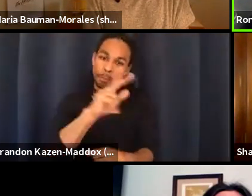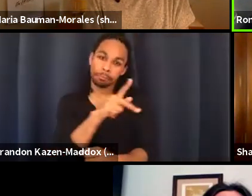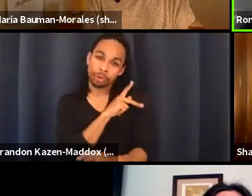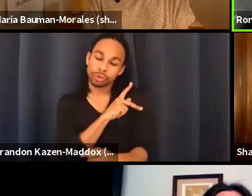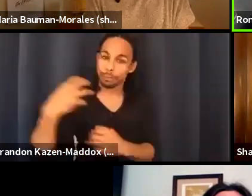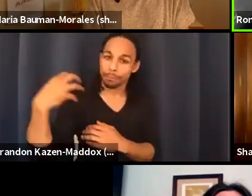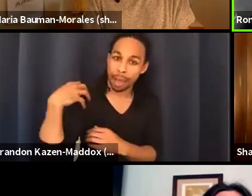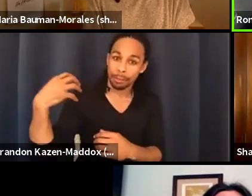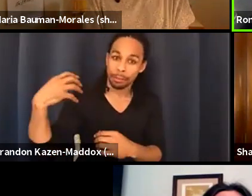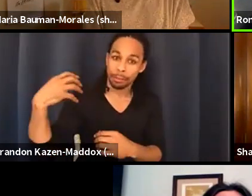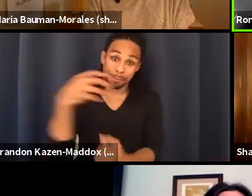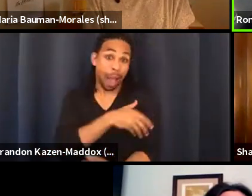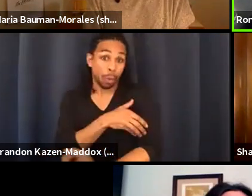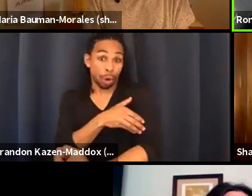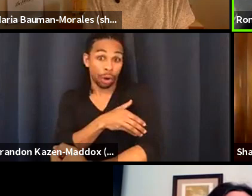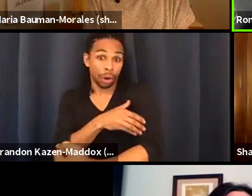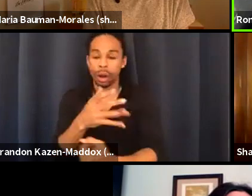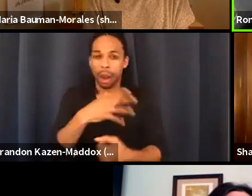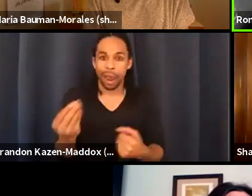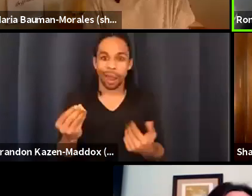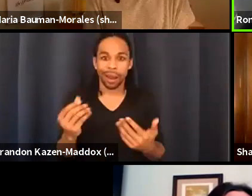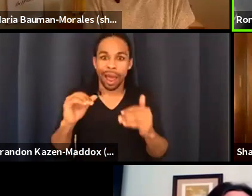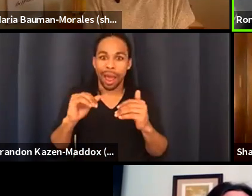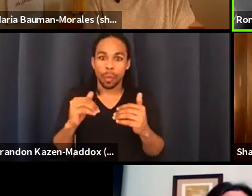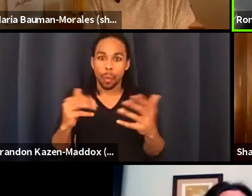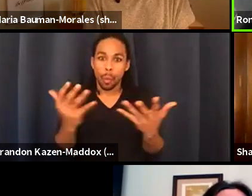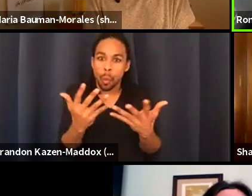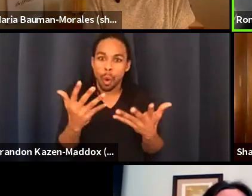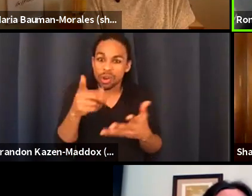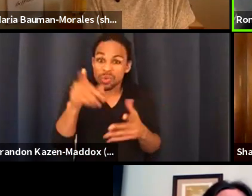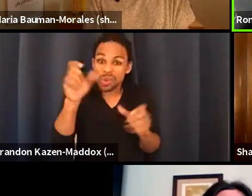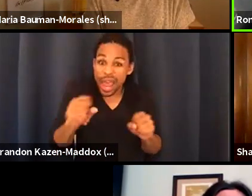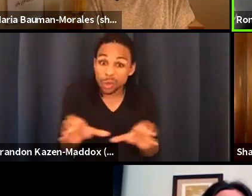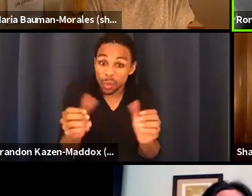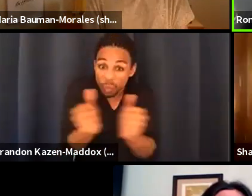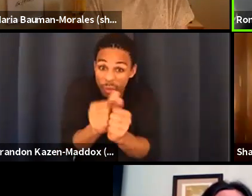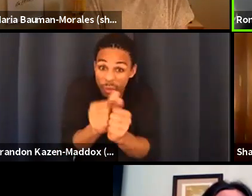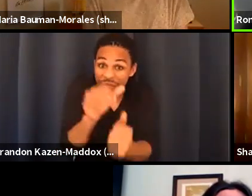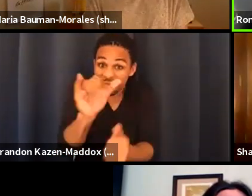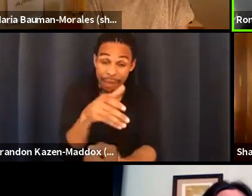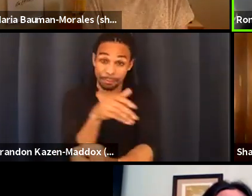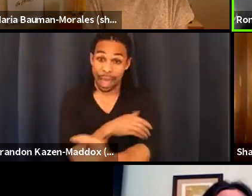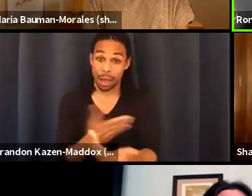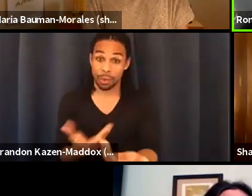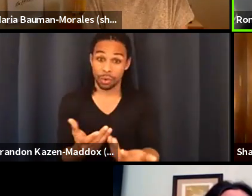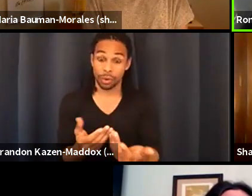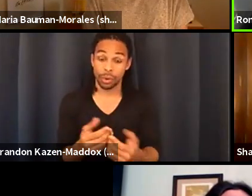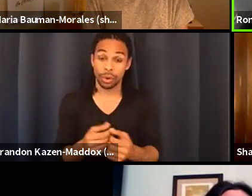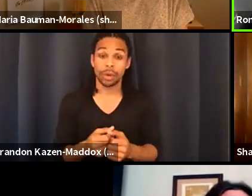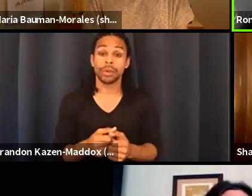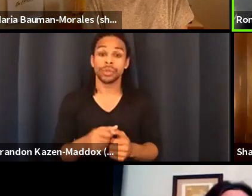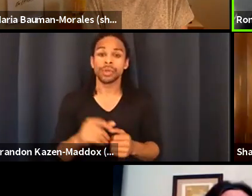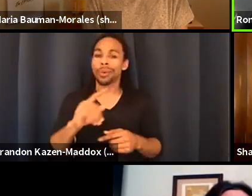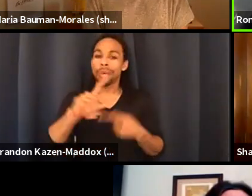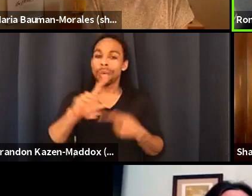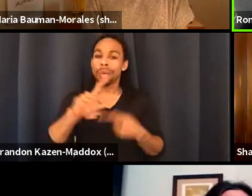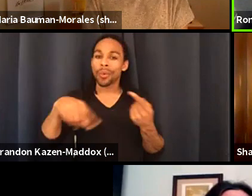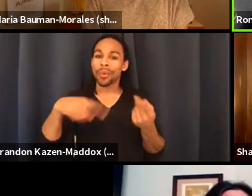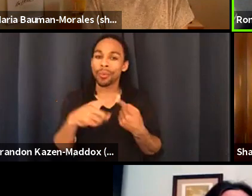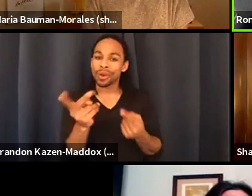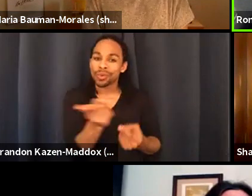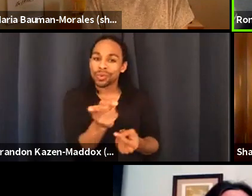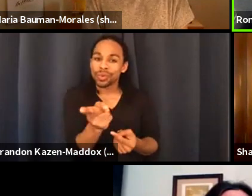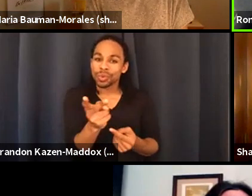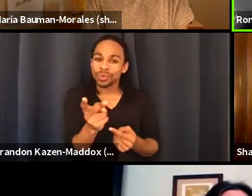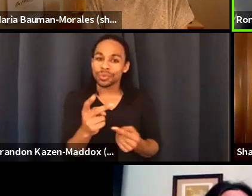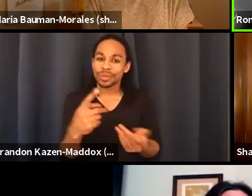the conversation that needs to be. For me, that's huge. I mean, when you both were talking about invitation, I think about